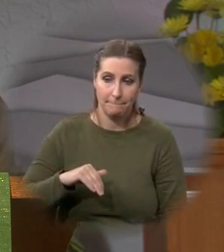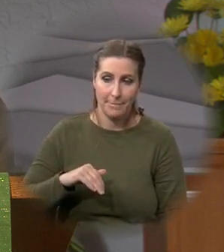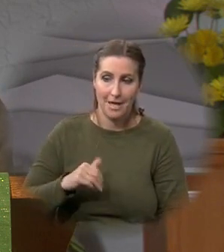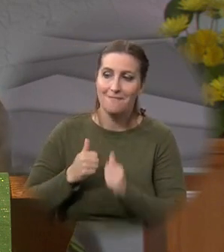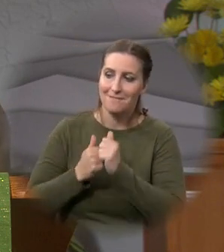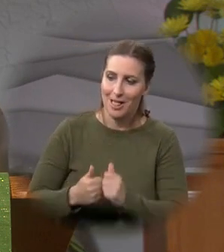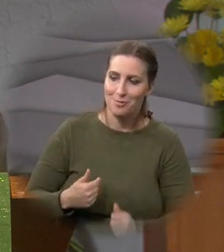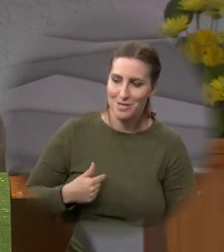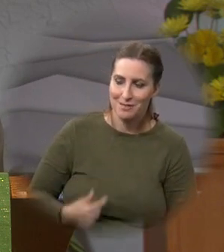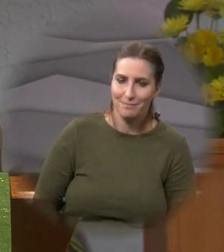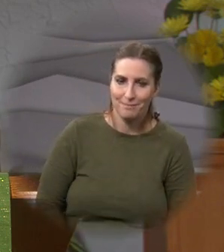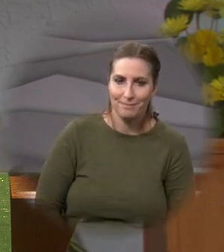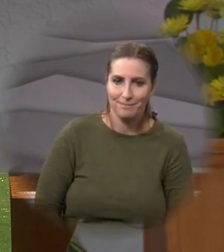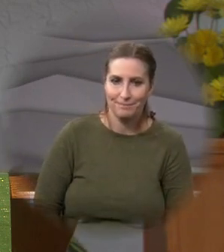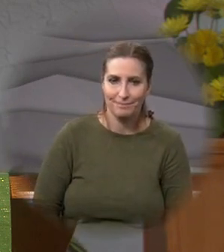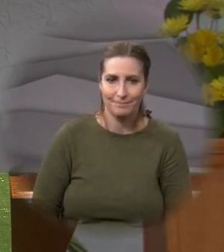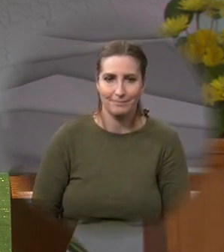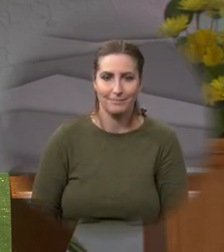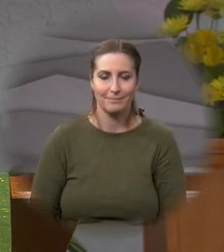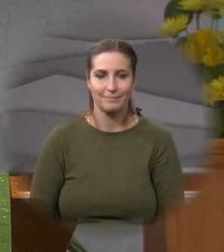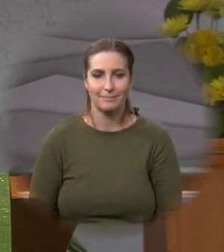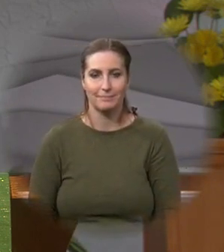follow me.